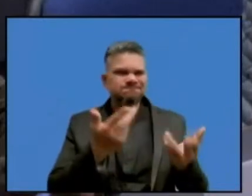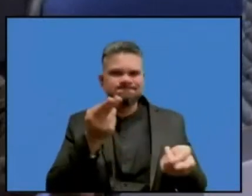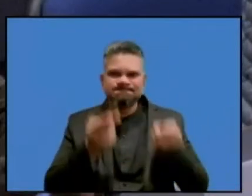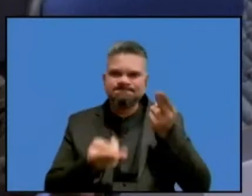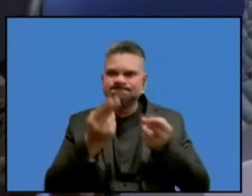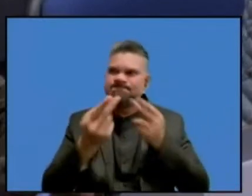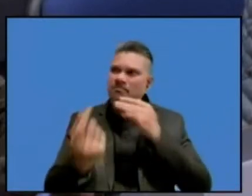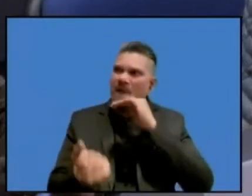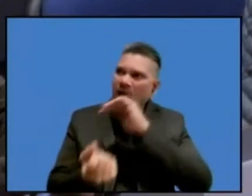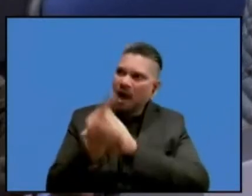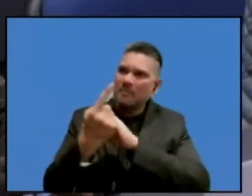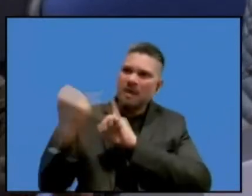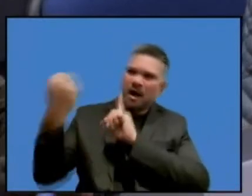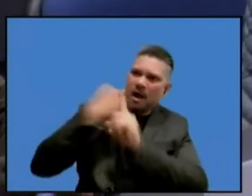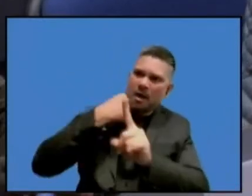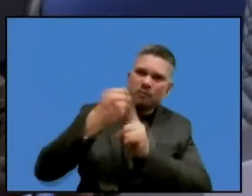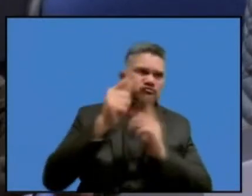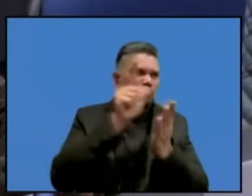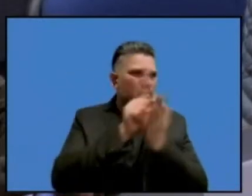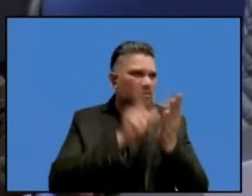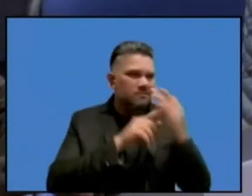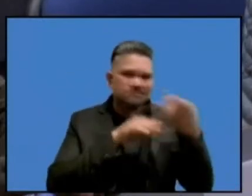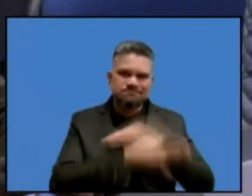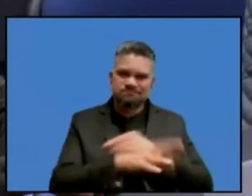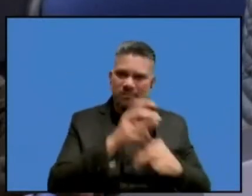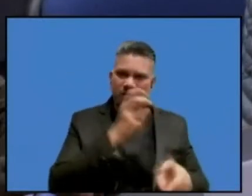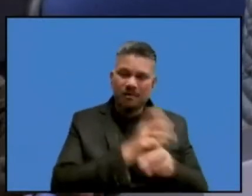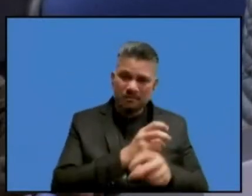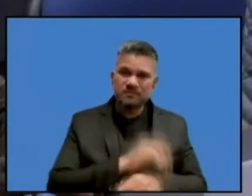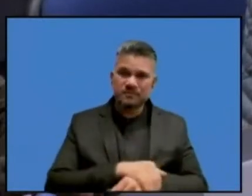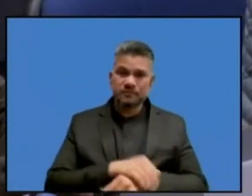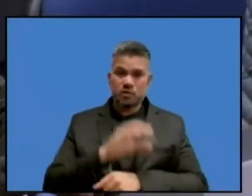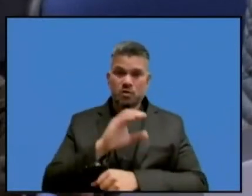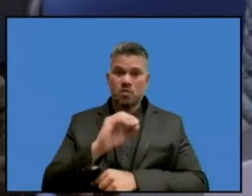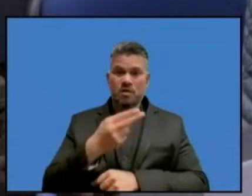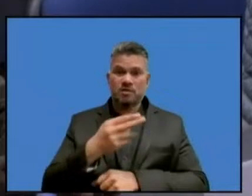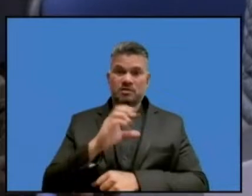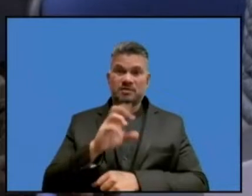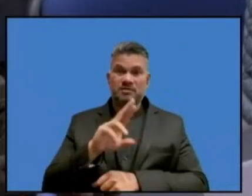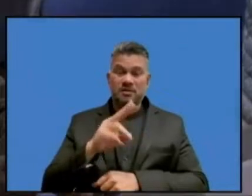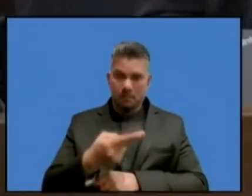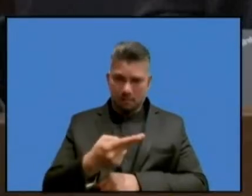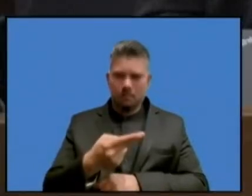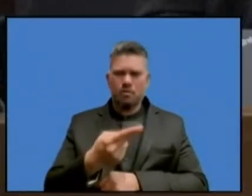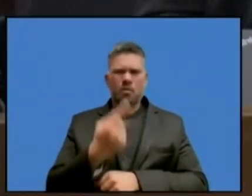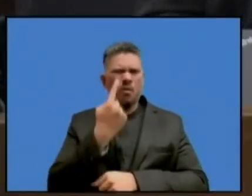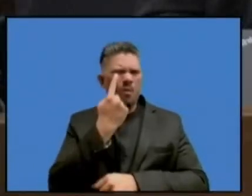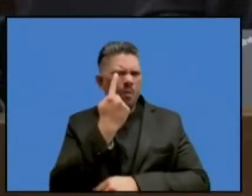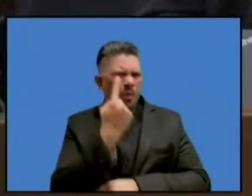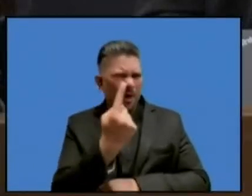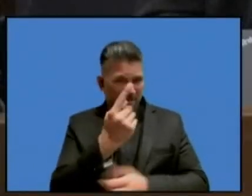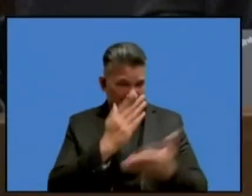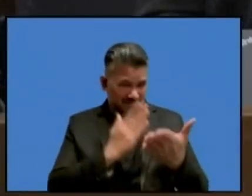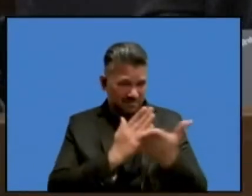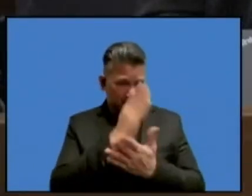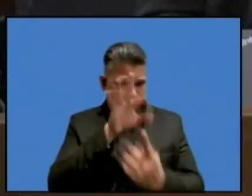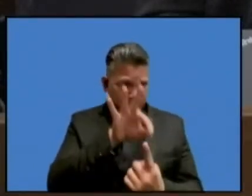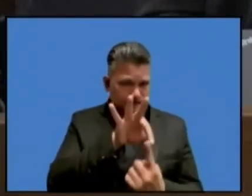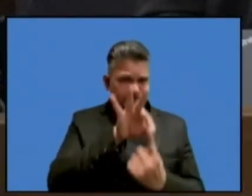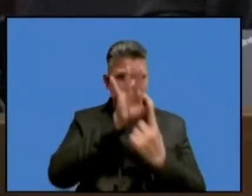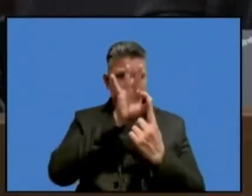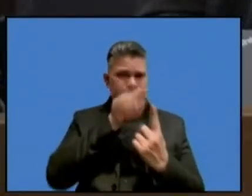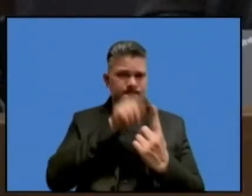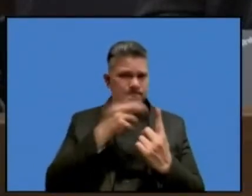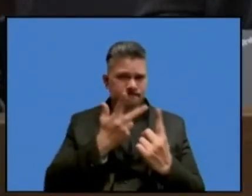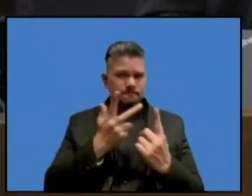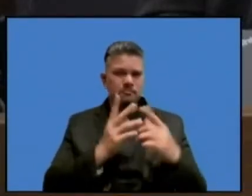abuse. OHCHR wishes to highlight one right that deserves particular attention: migrants' rights to